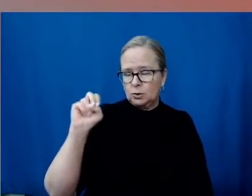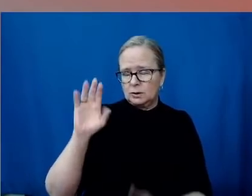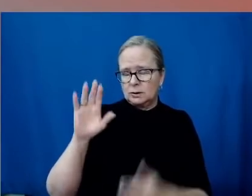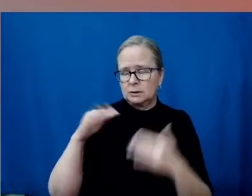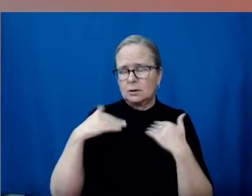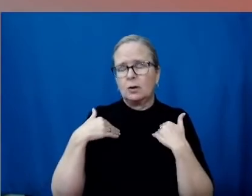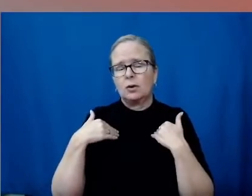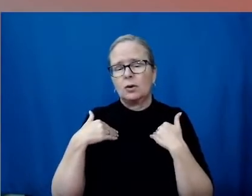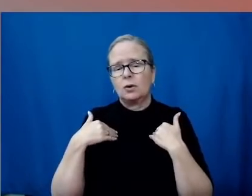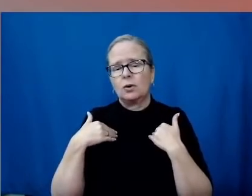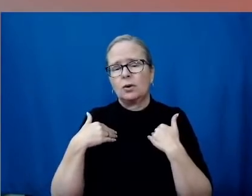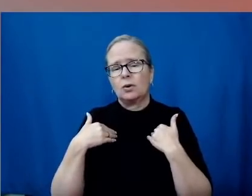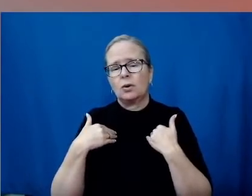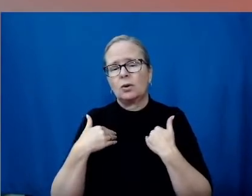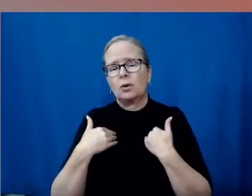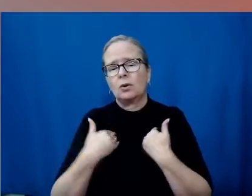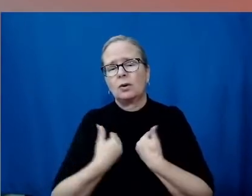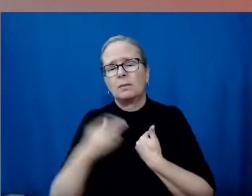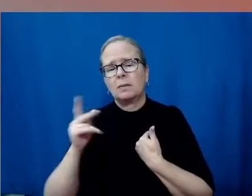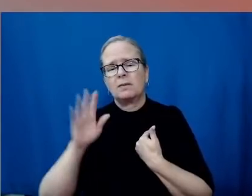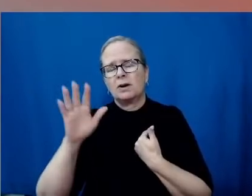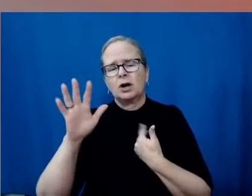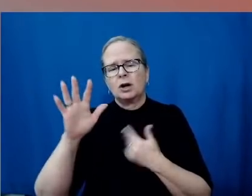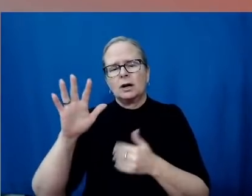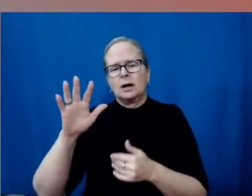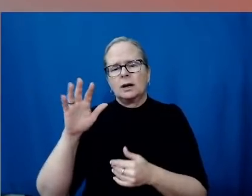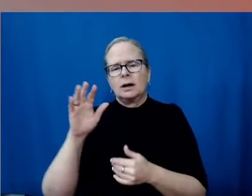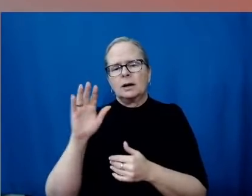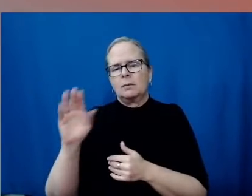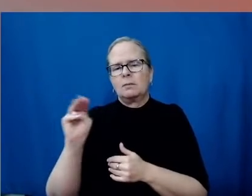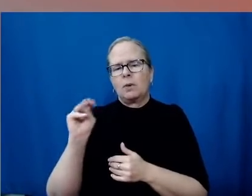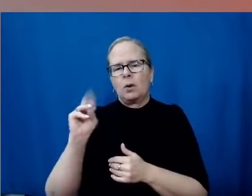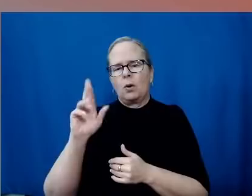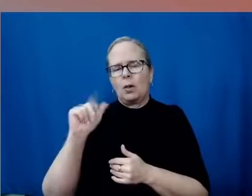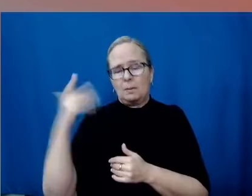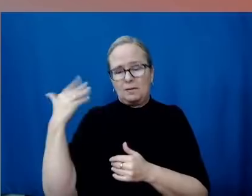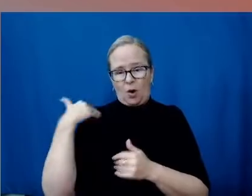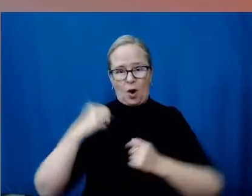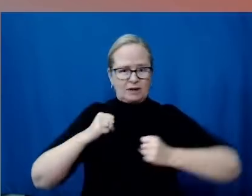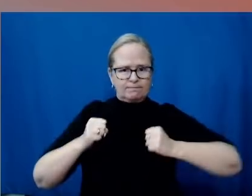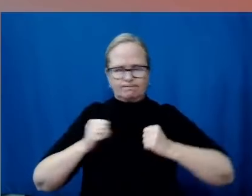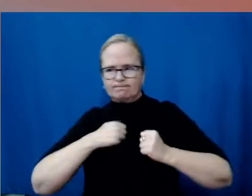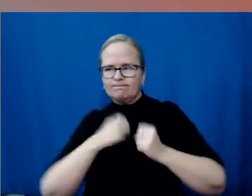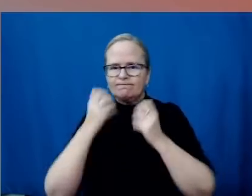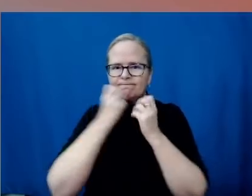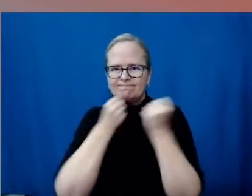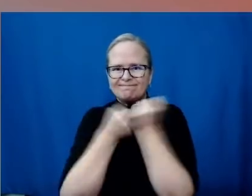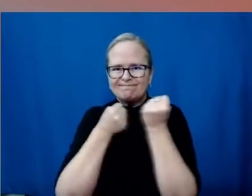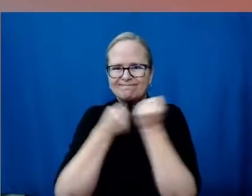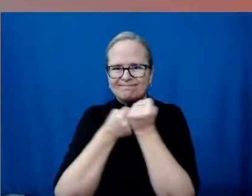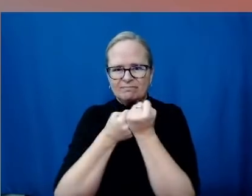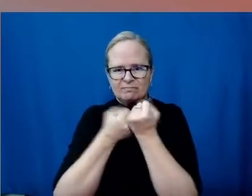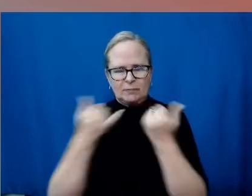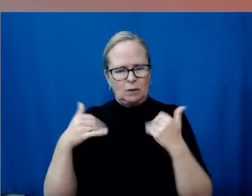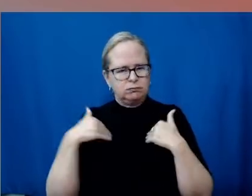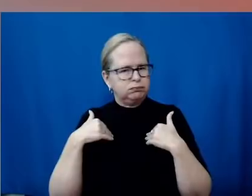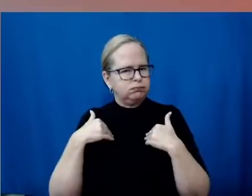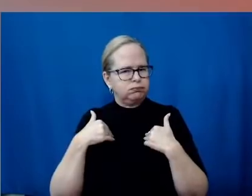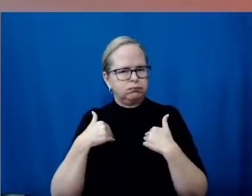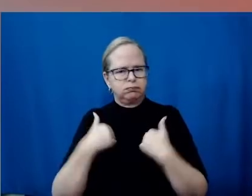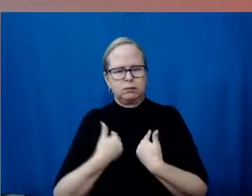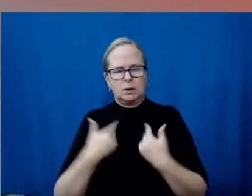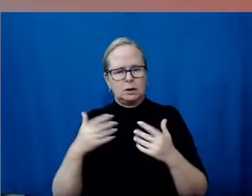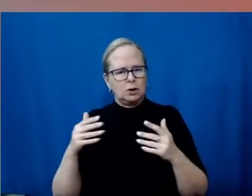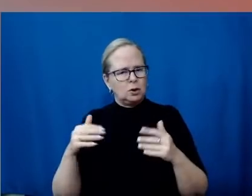there's just morale is so low, and it's so hard that when we have a floor that normally would have, I'm